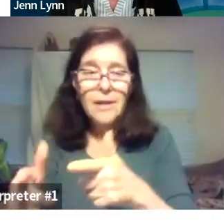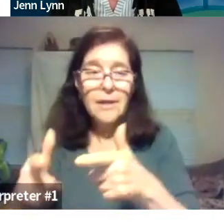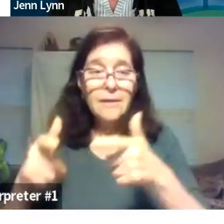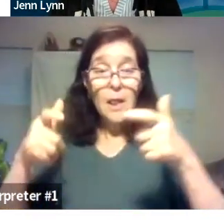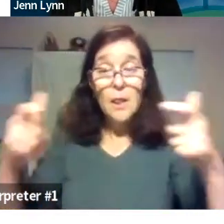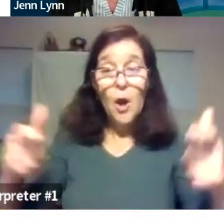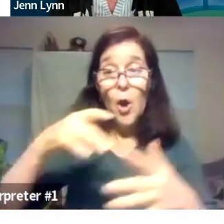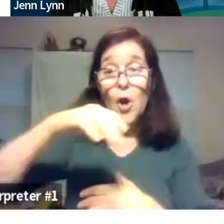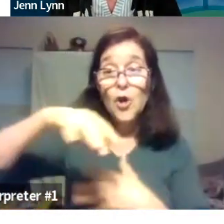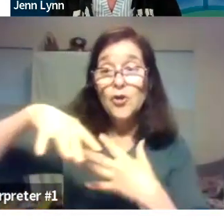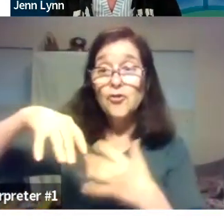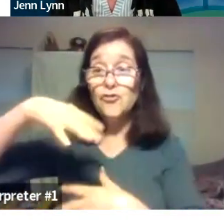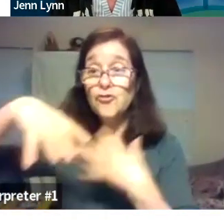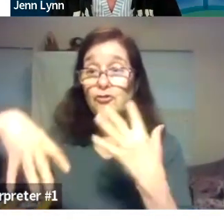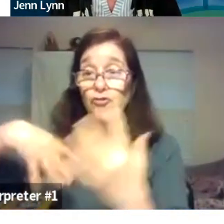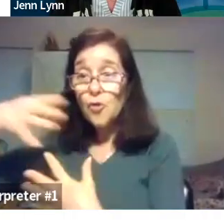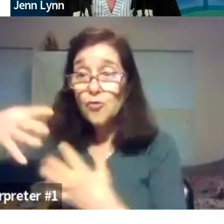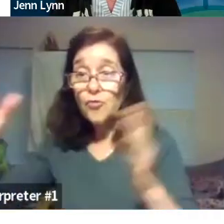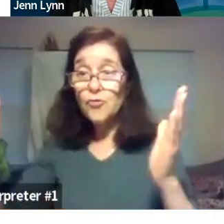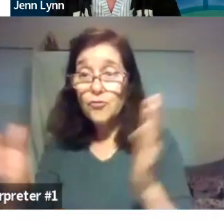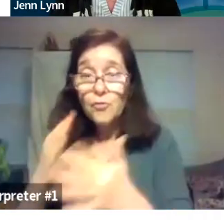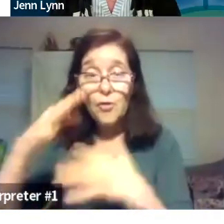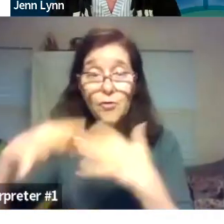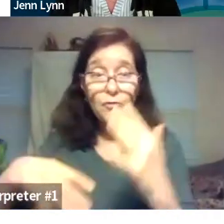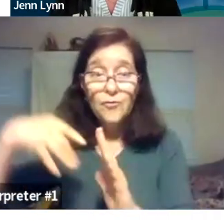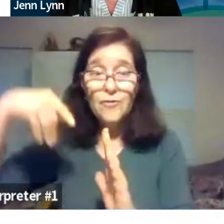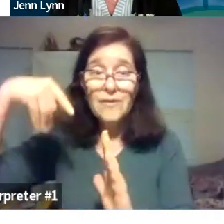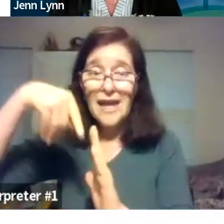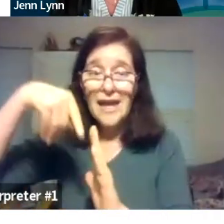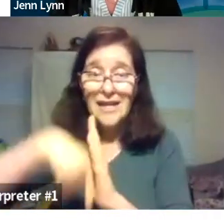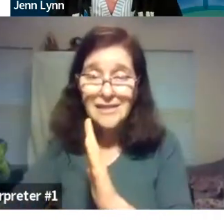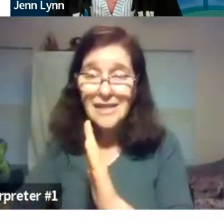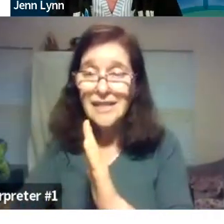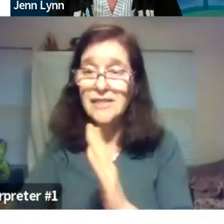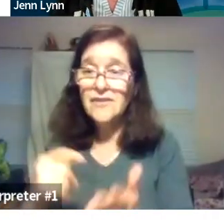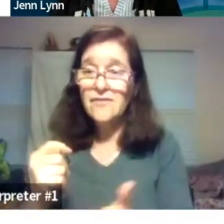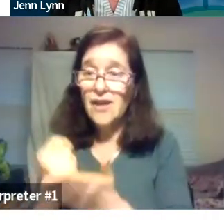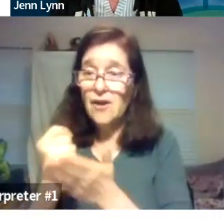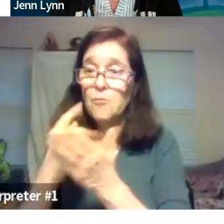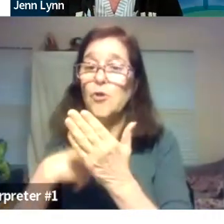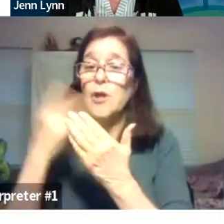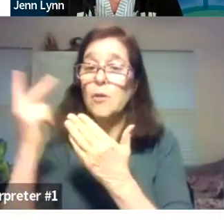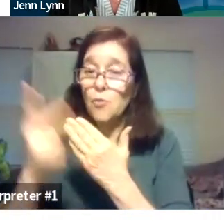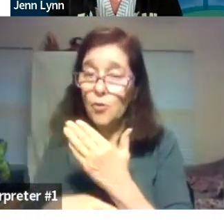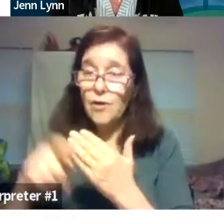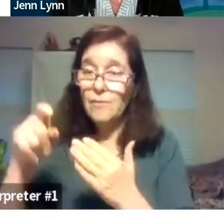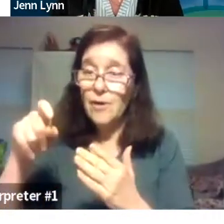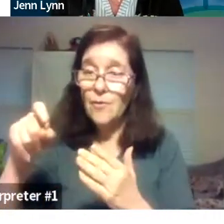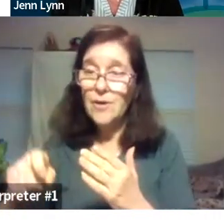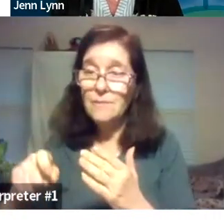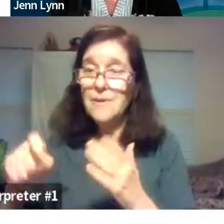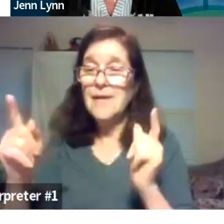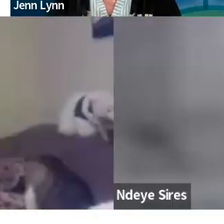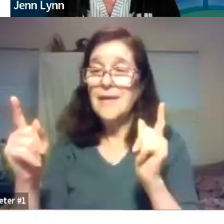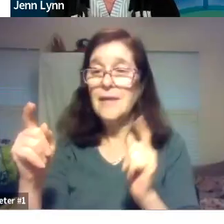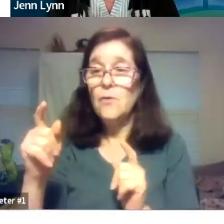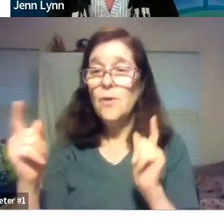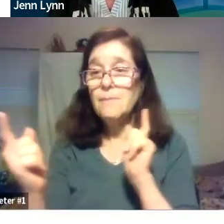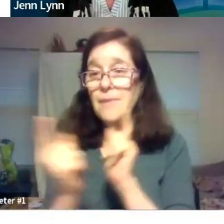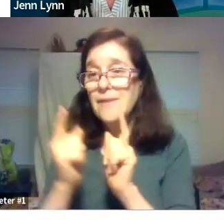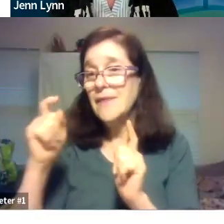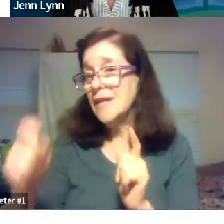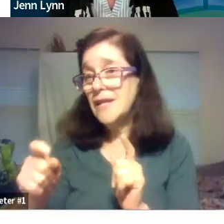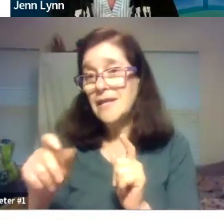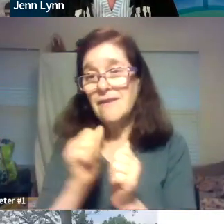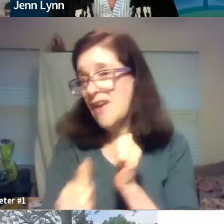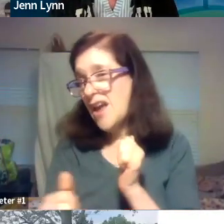socials, small socials, and intensive therapeutic programming. We meet the needs of everybody wherever they're at. Go ahead